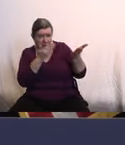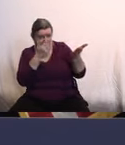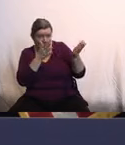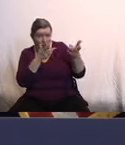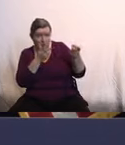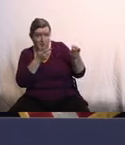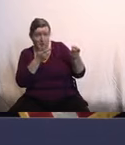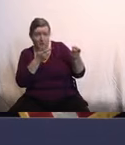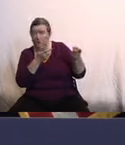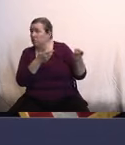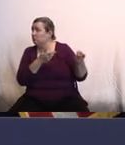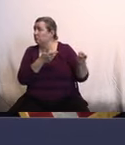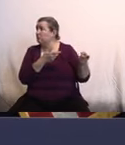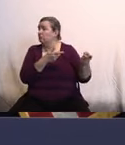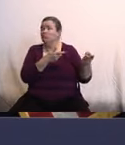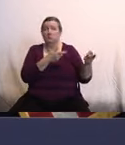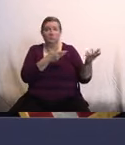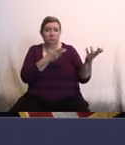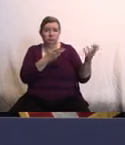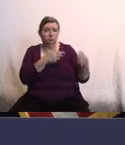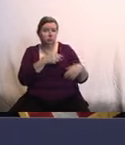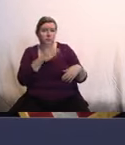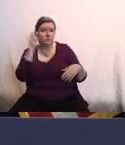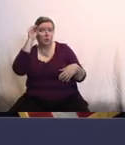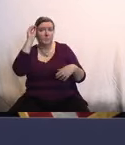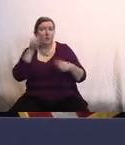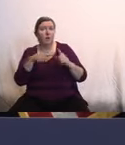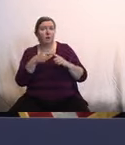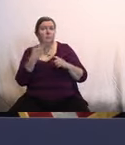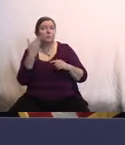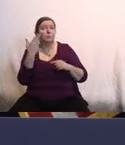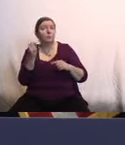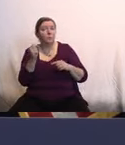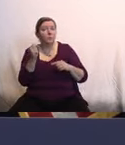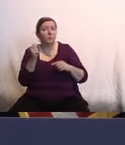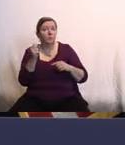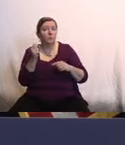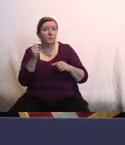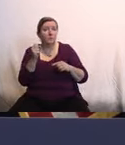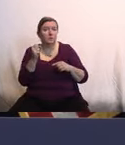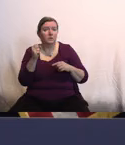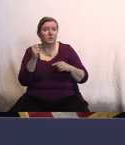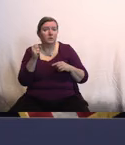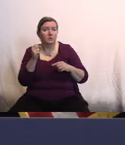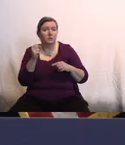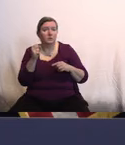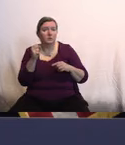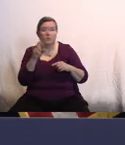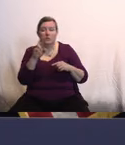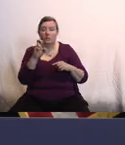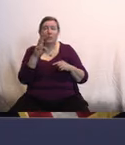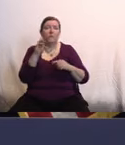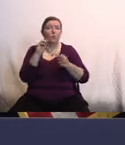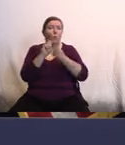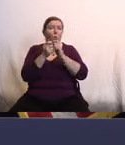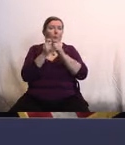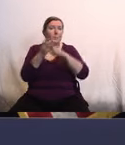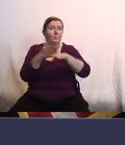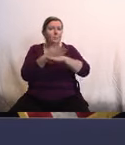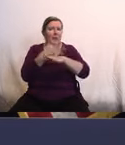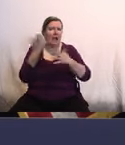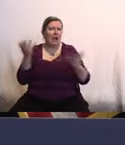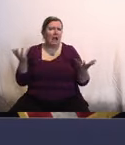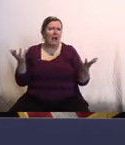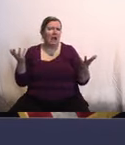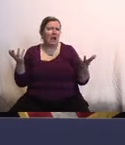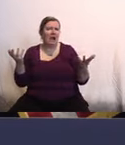Yeah, no opinion of the high school referendum, but as a general matter, not specific to their election, you want to try to